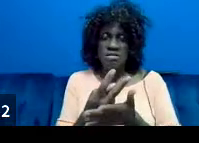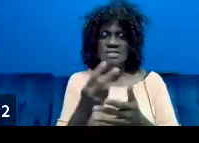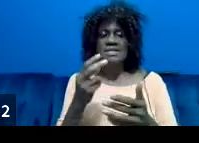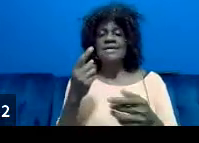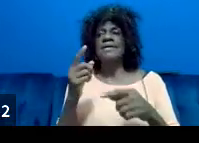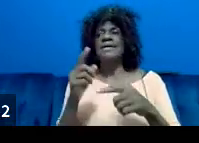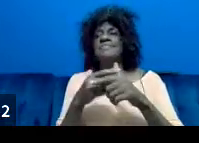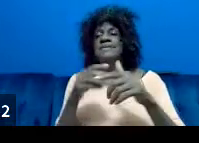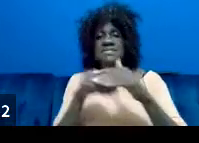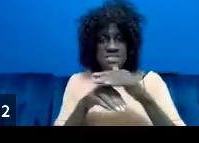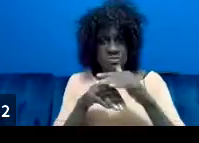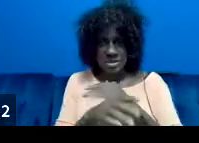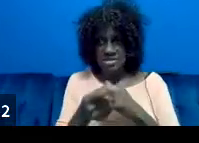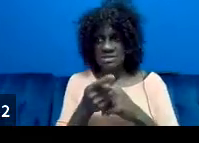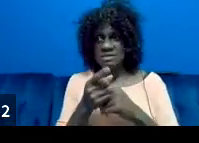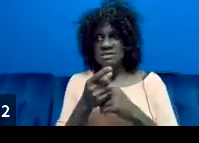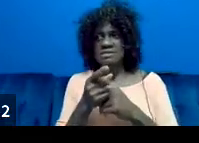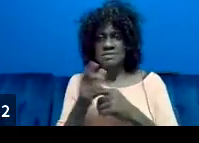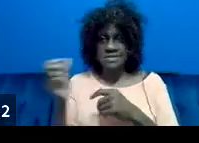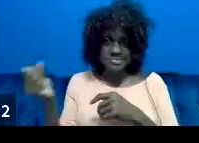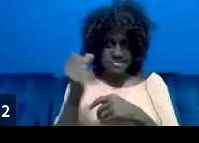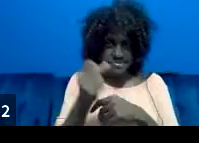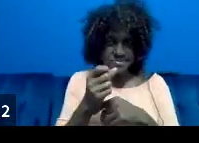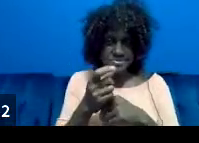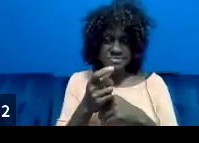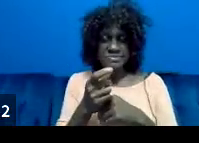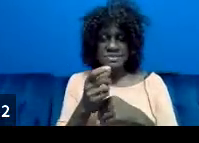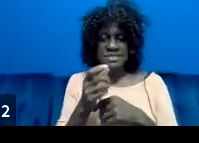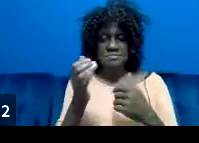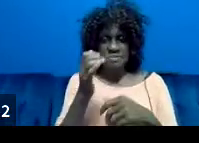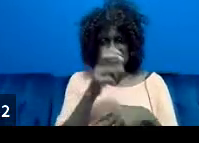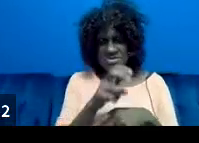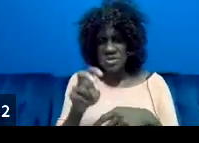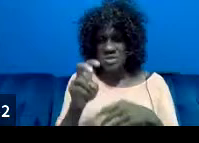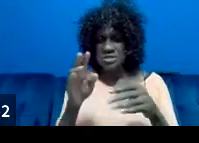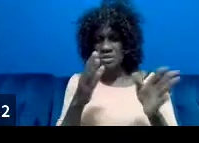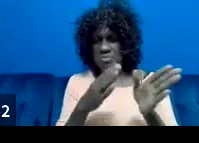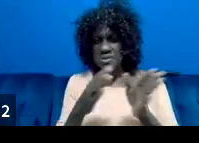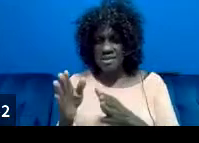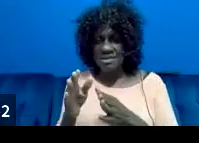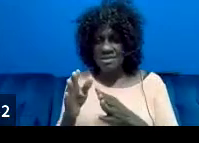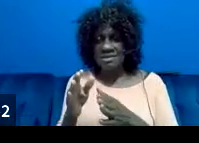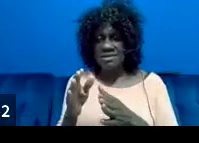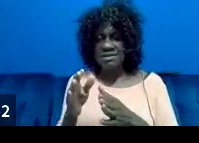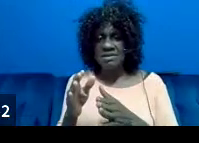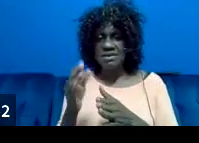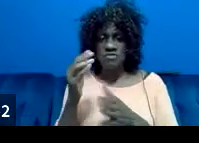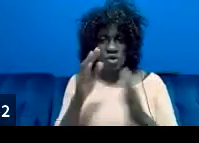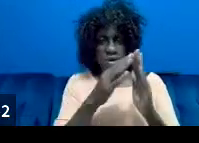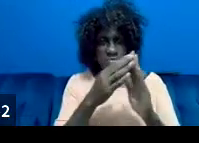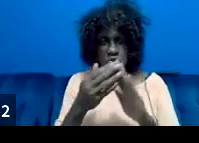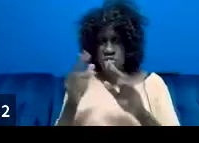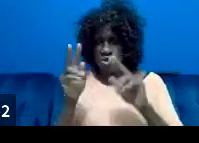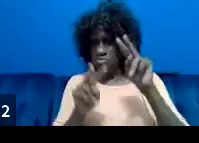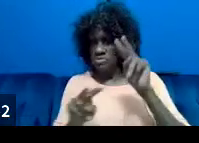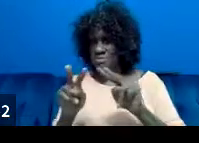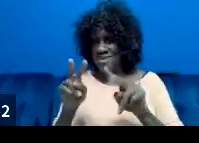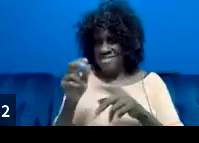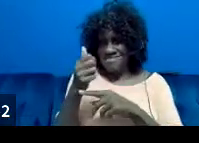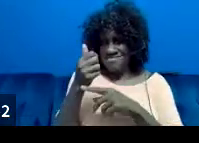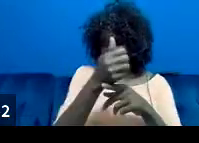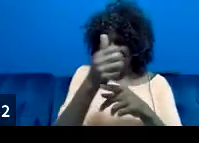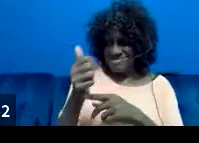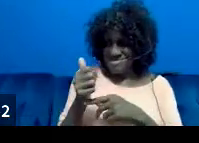accessibility typically gets drawn into it, unless it's like a transition plan where communities are evaluating their existing